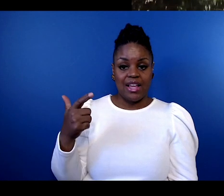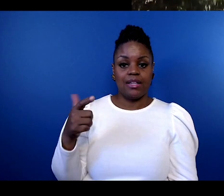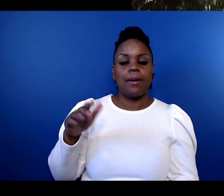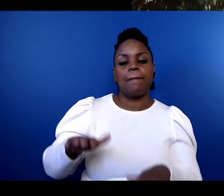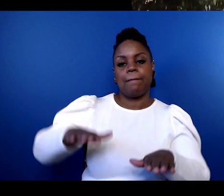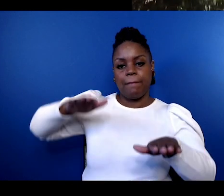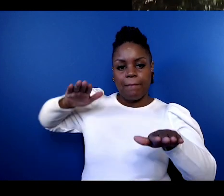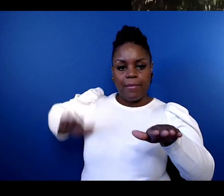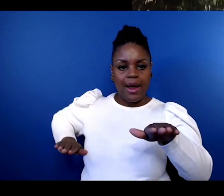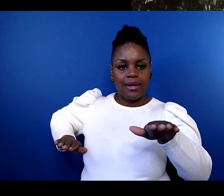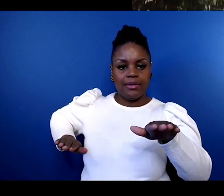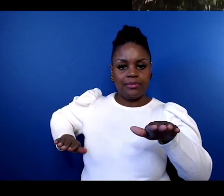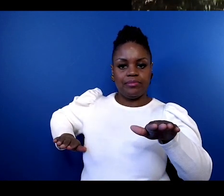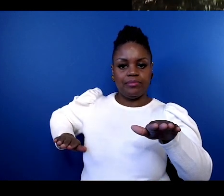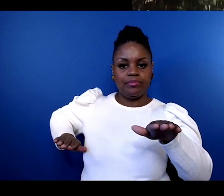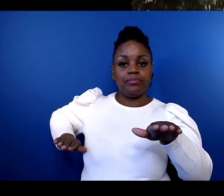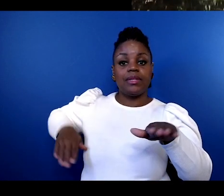push-up with the elbows in.